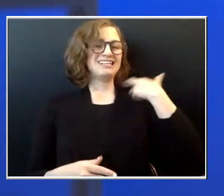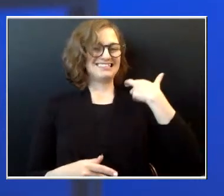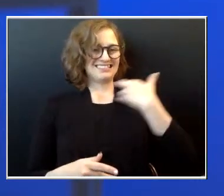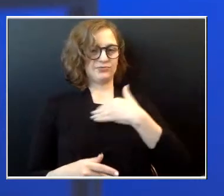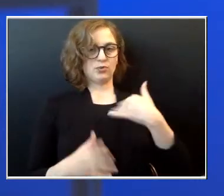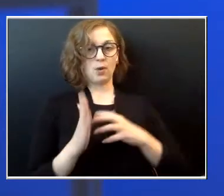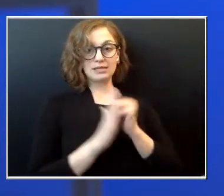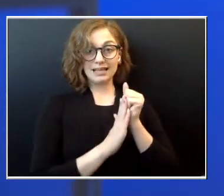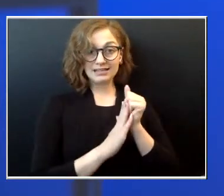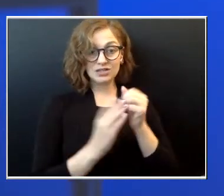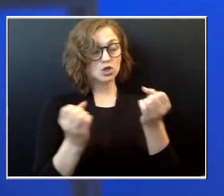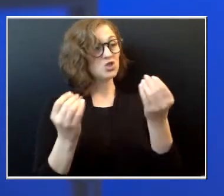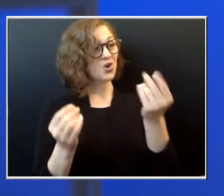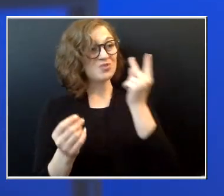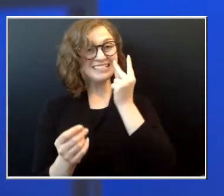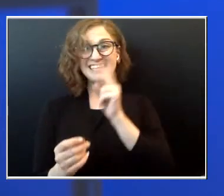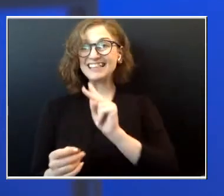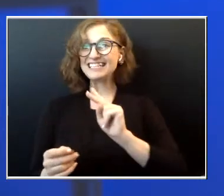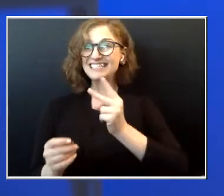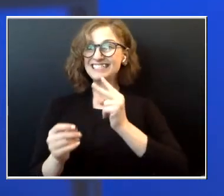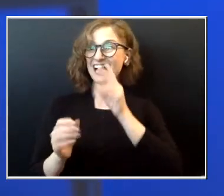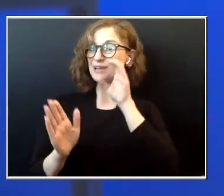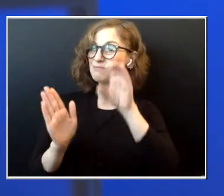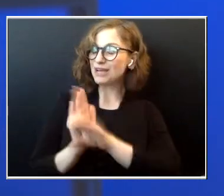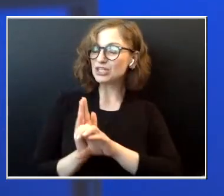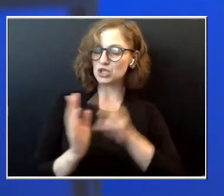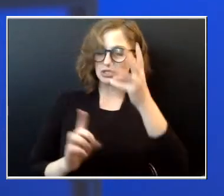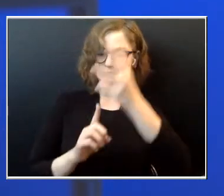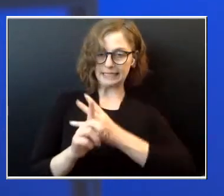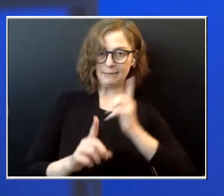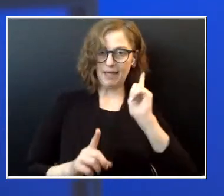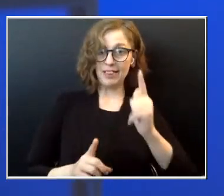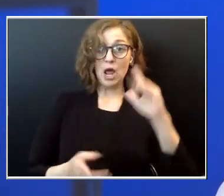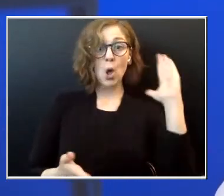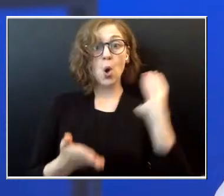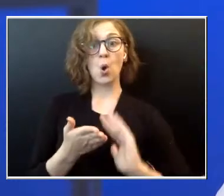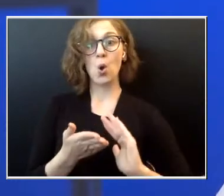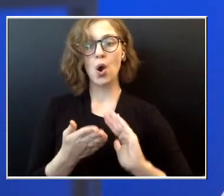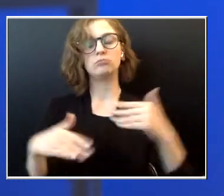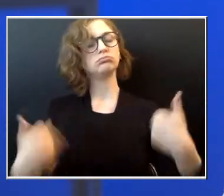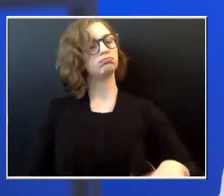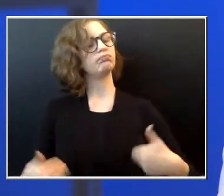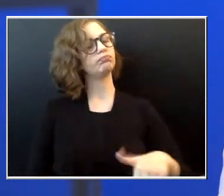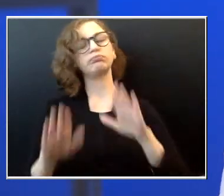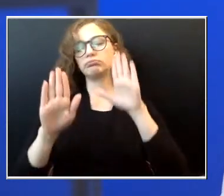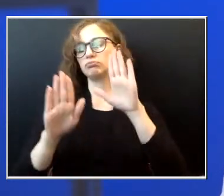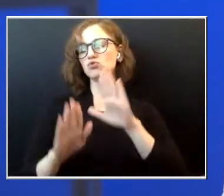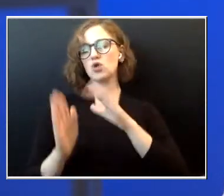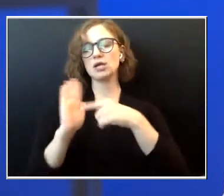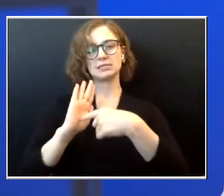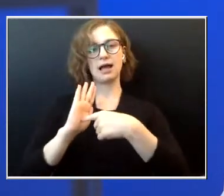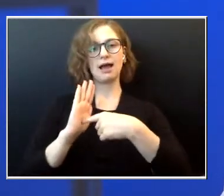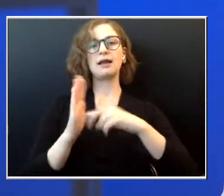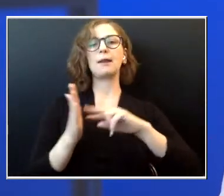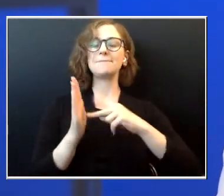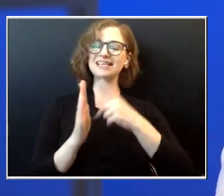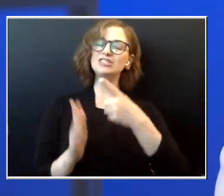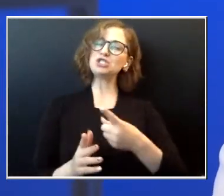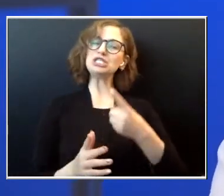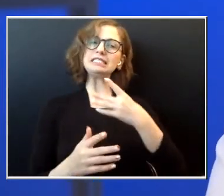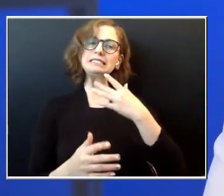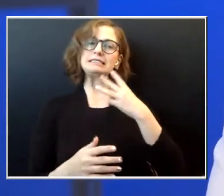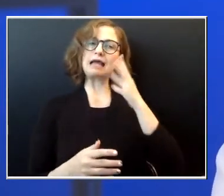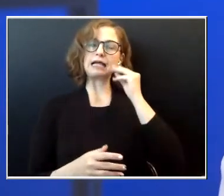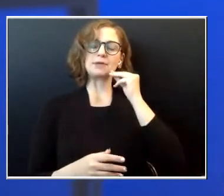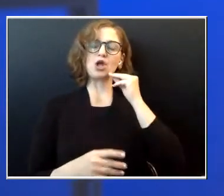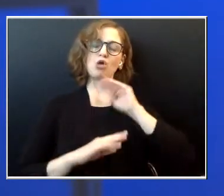decreased remarkably at 6 months is a good sign, an indication that not only is she getting relief of her hot flashes, but